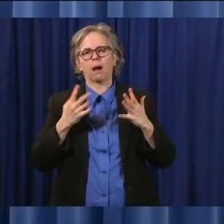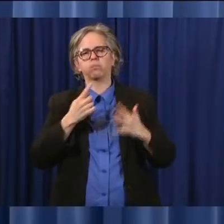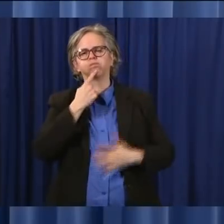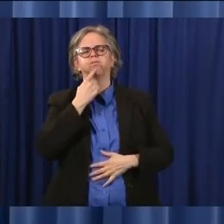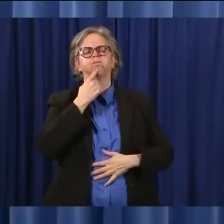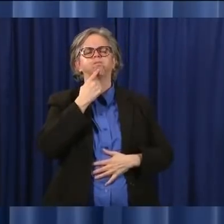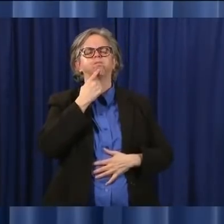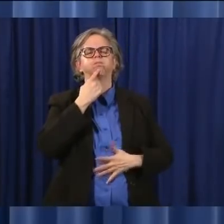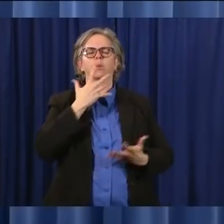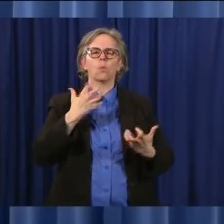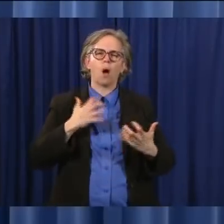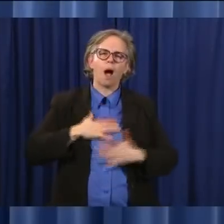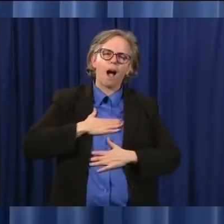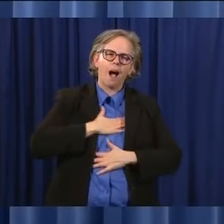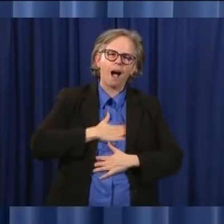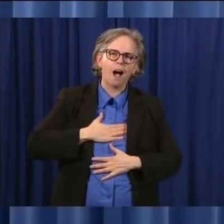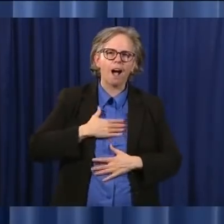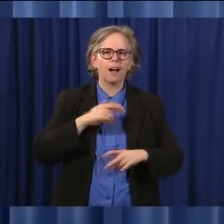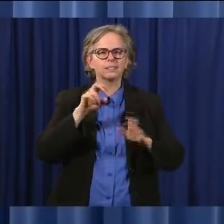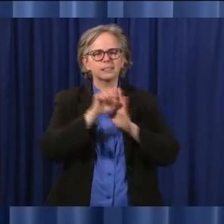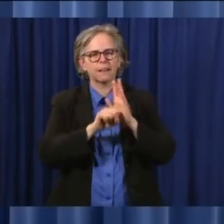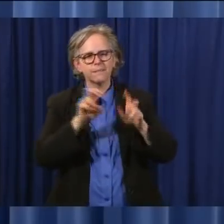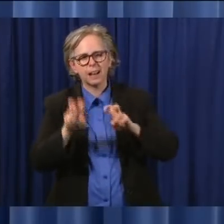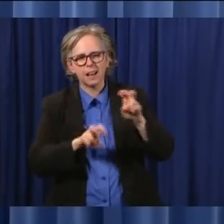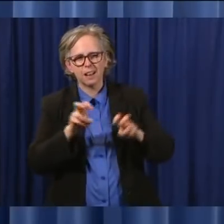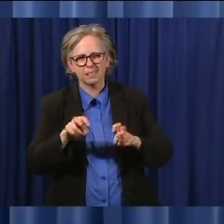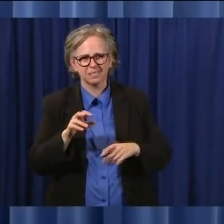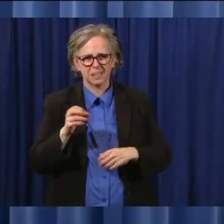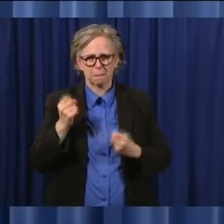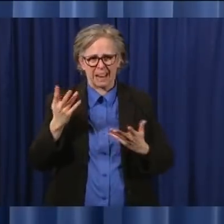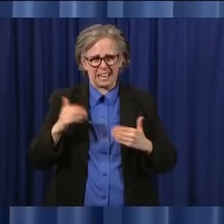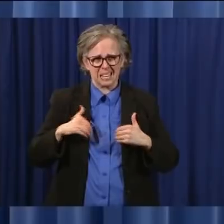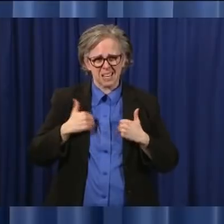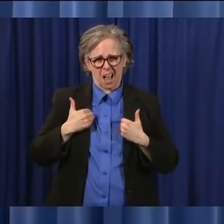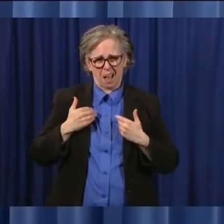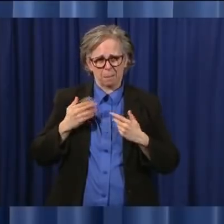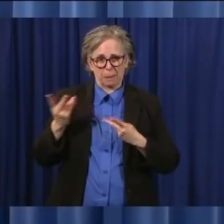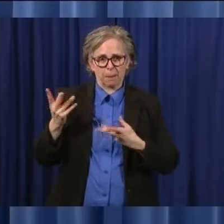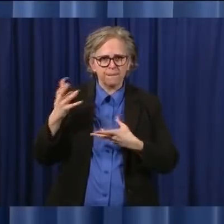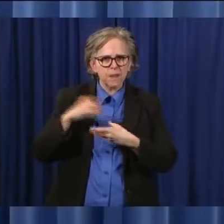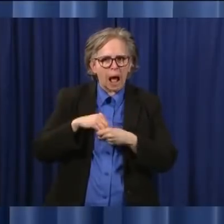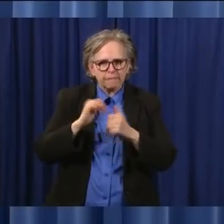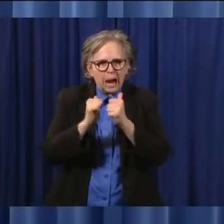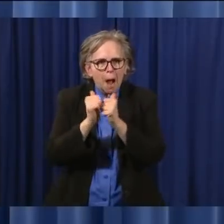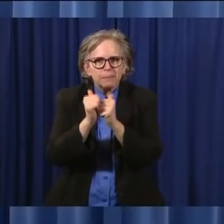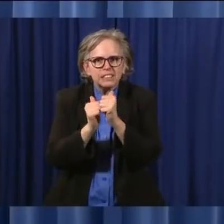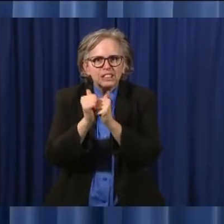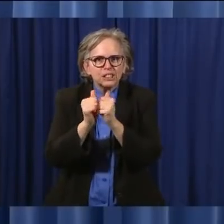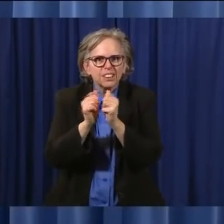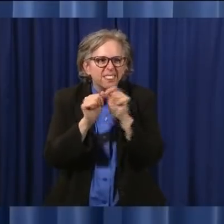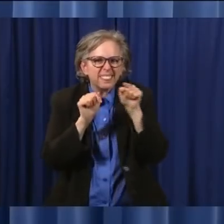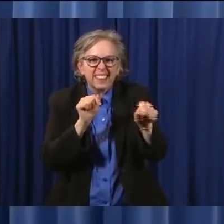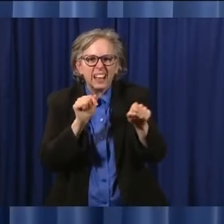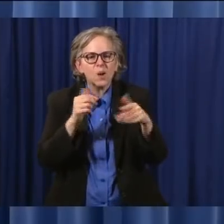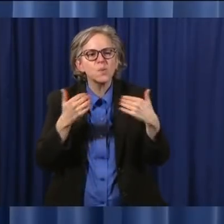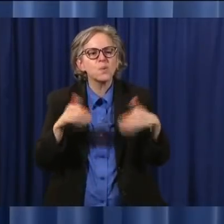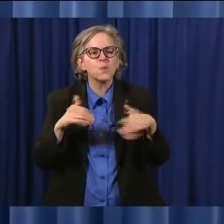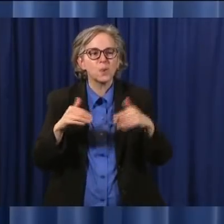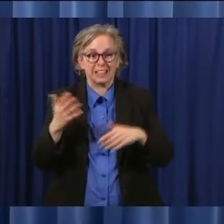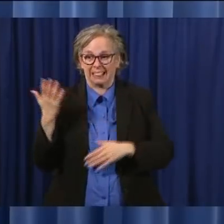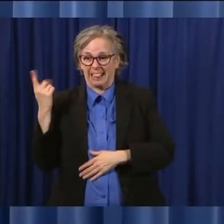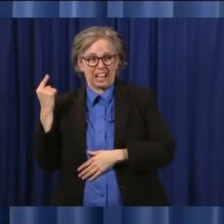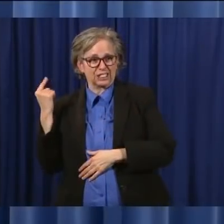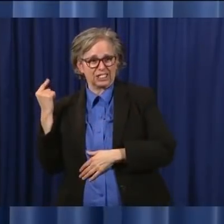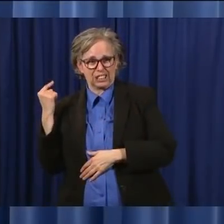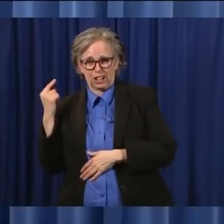also know how many young people compete at the state fair. Fran and I spent a lot of time out there this past state fair, and so